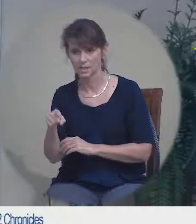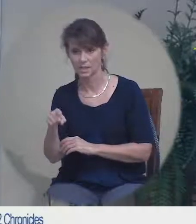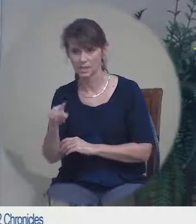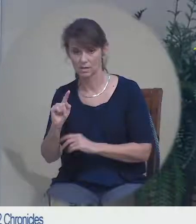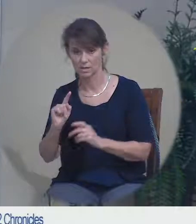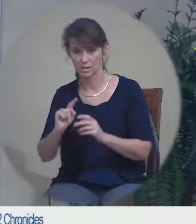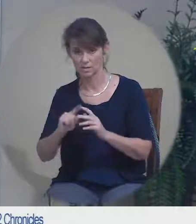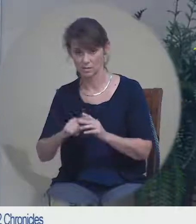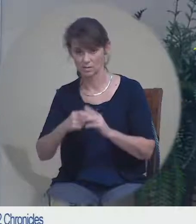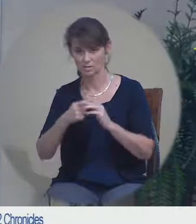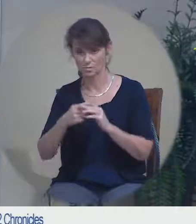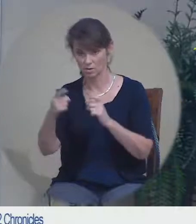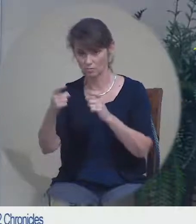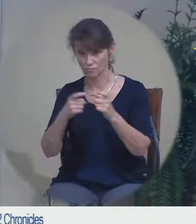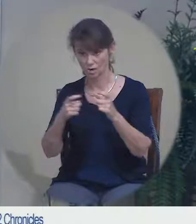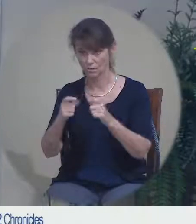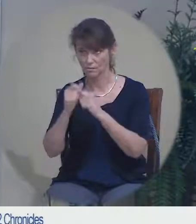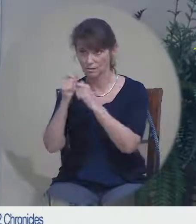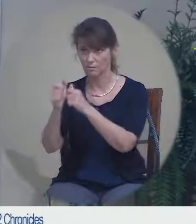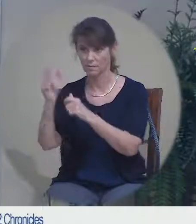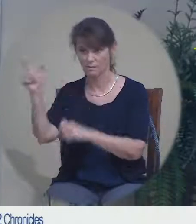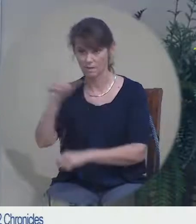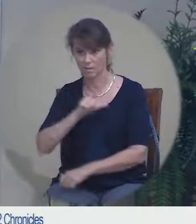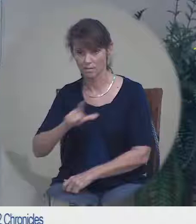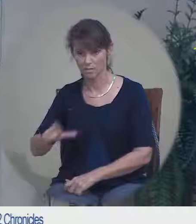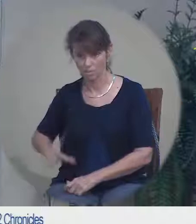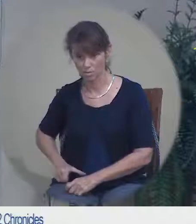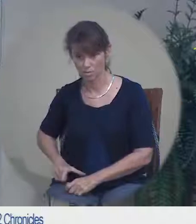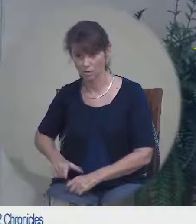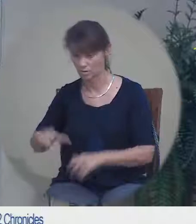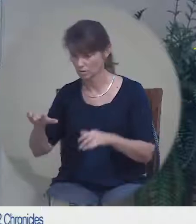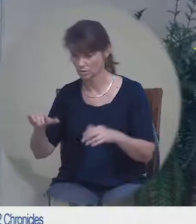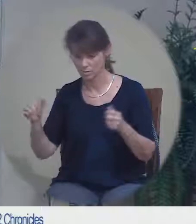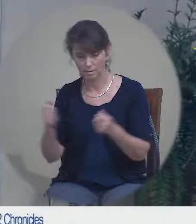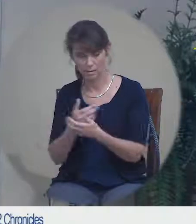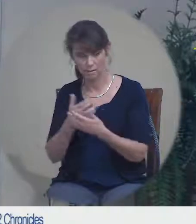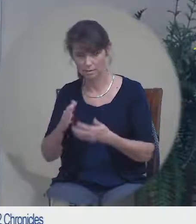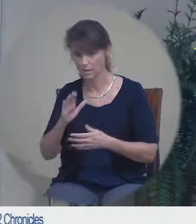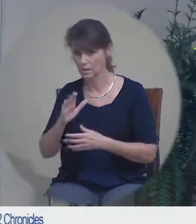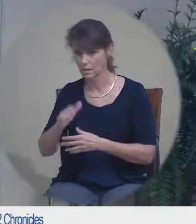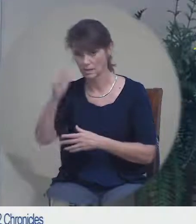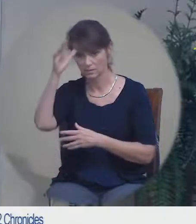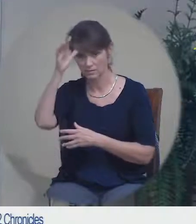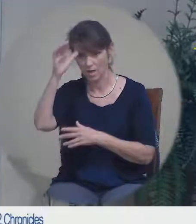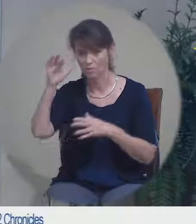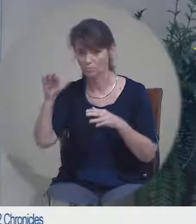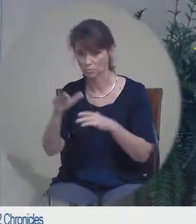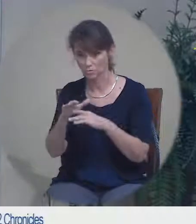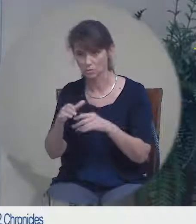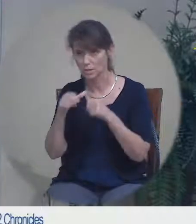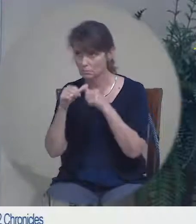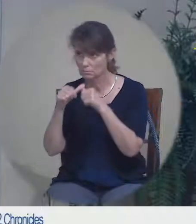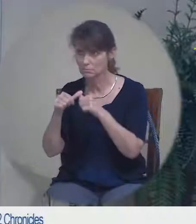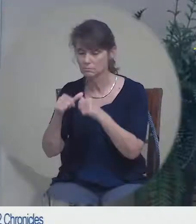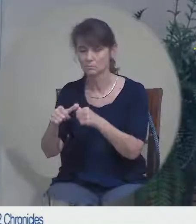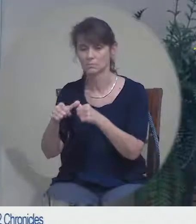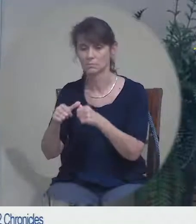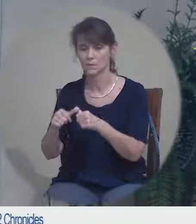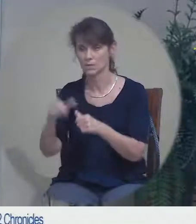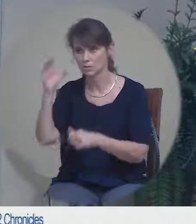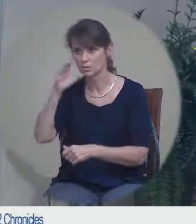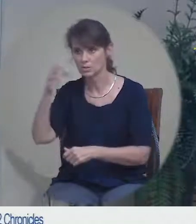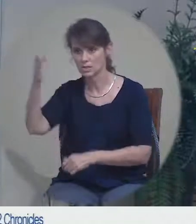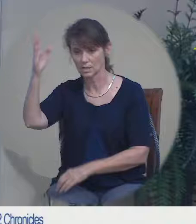his reign, he did right in the sight of the Lord according to all that his father Amaziah had done. He continued to seek the God in the days